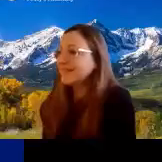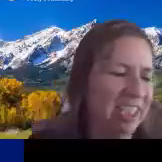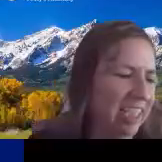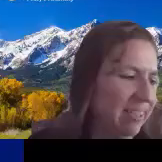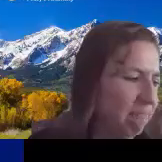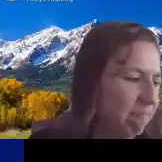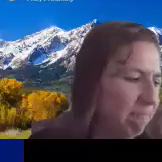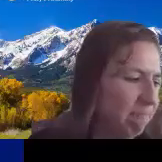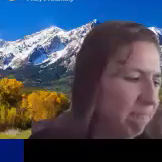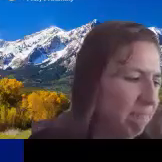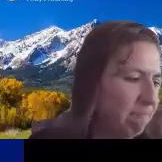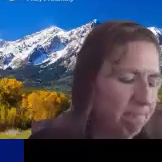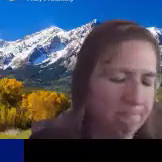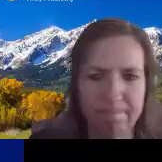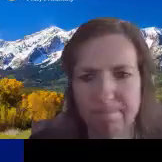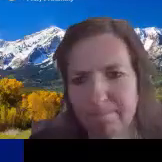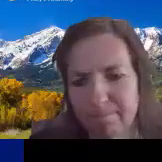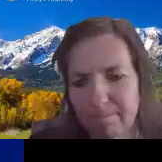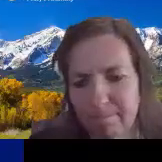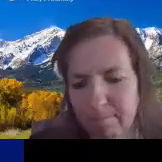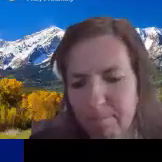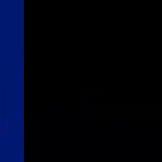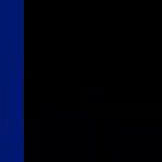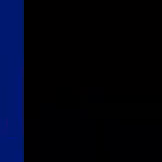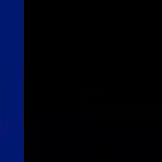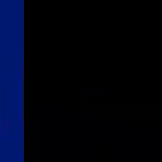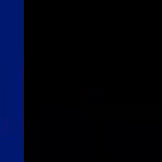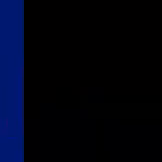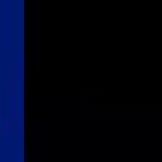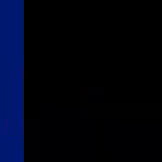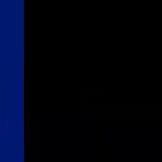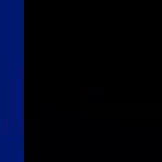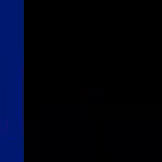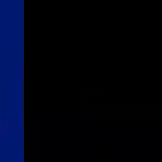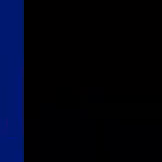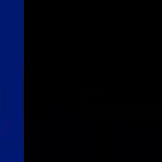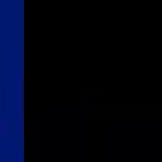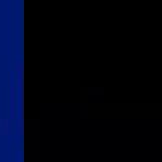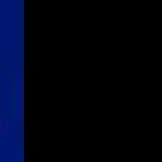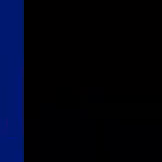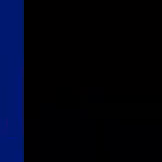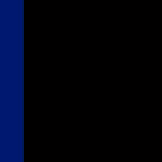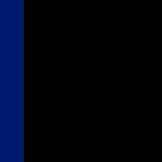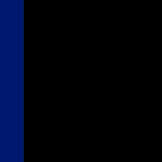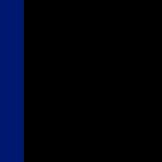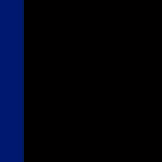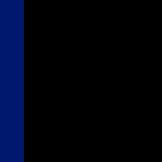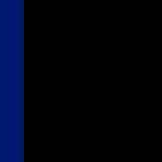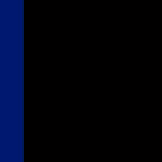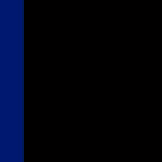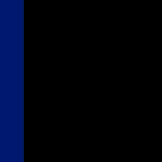What's your question today? How about our unhoused community with this?